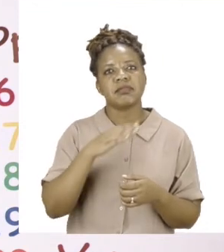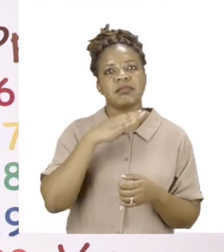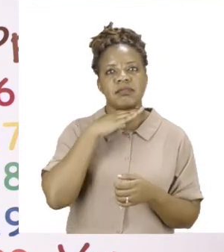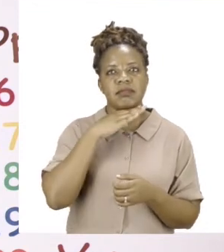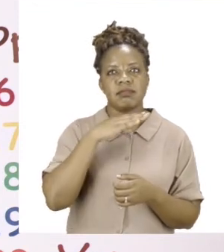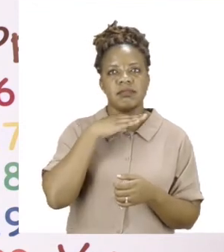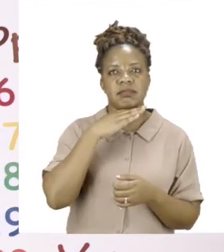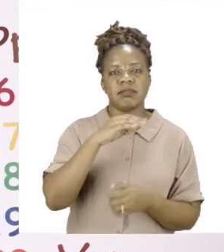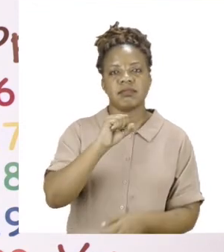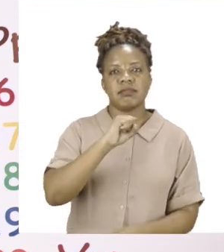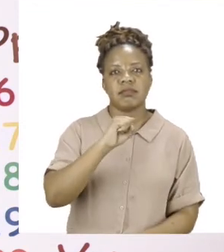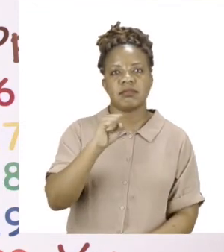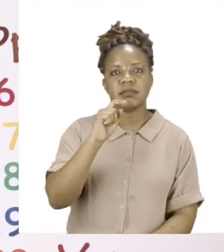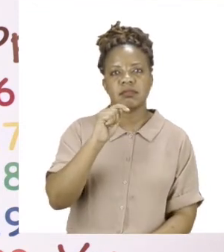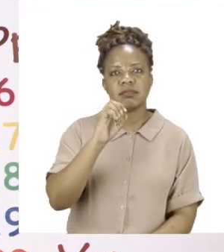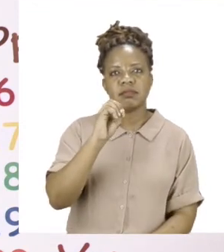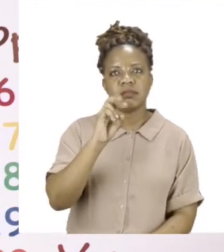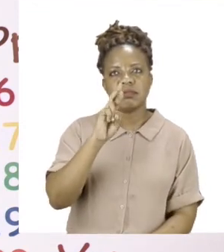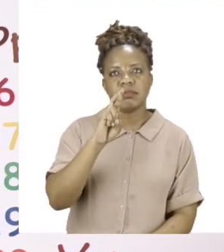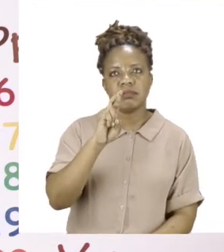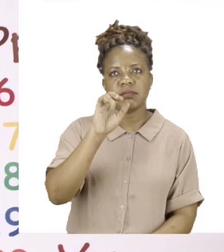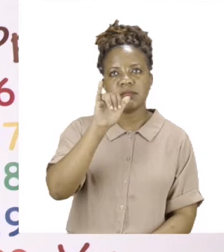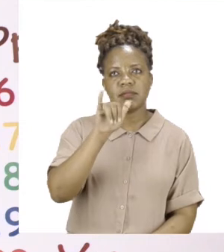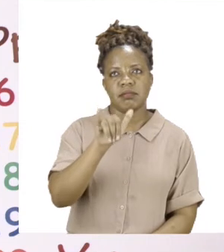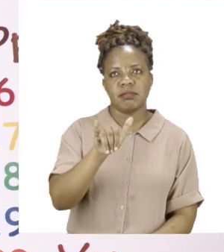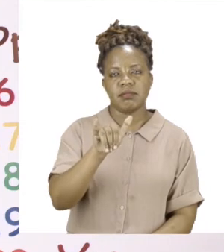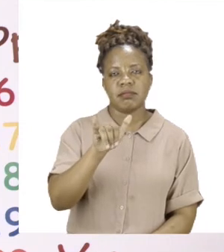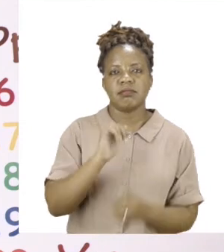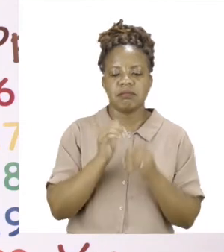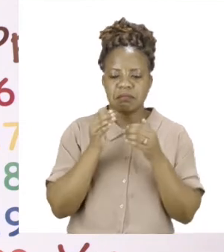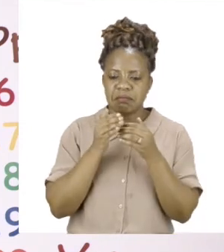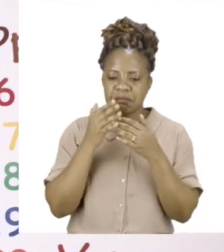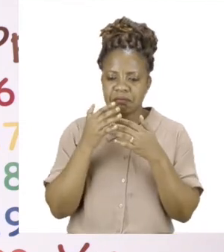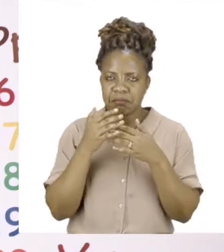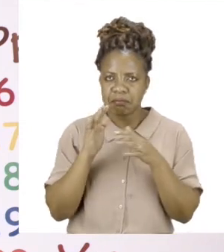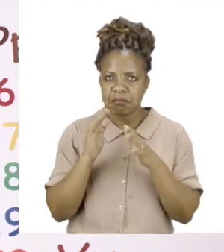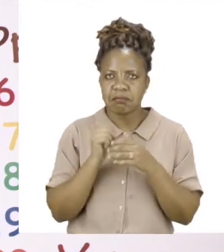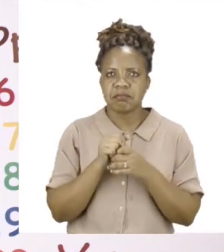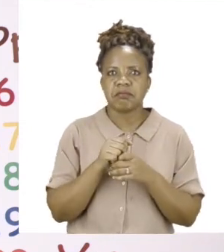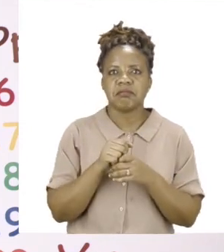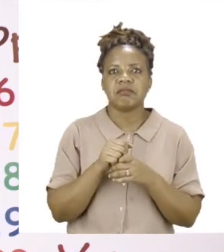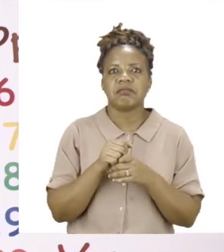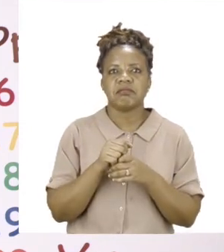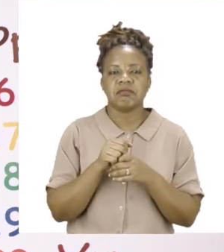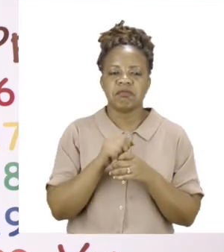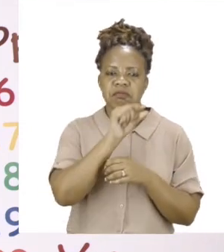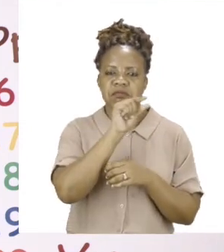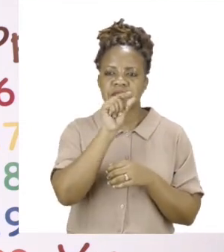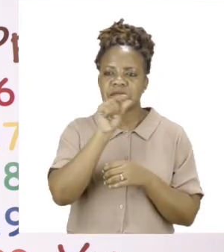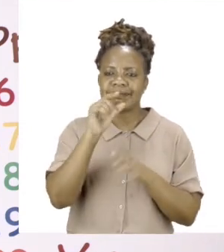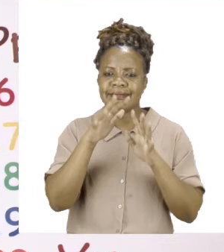And now we are almost done with unscrambling the